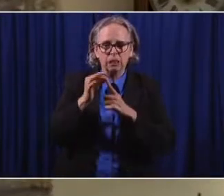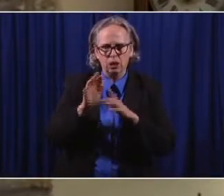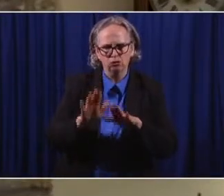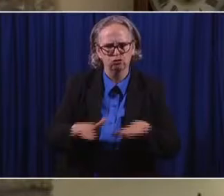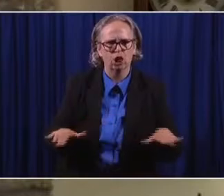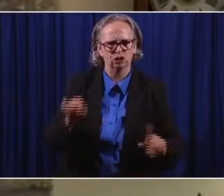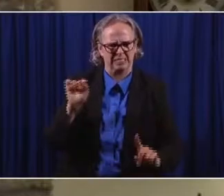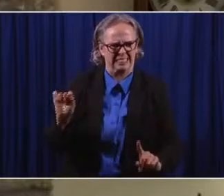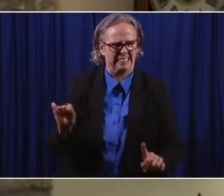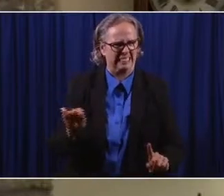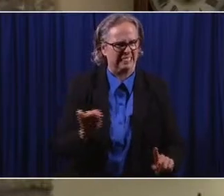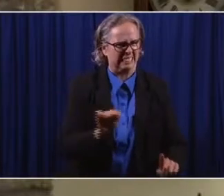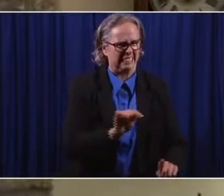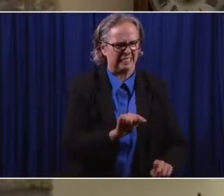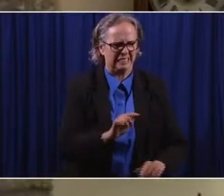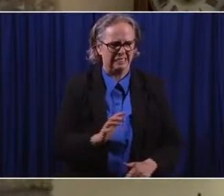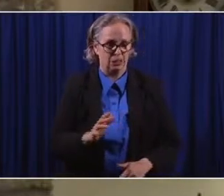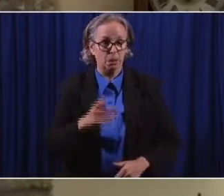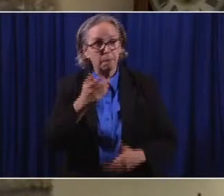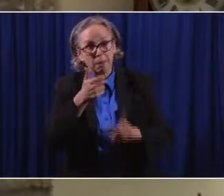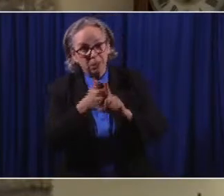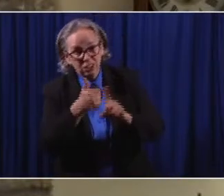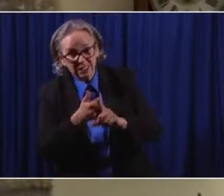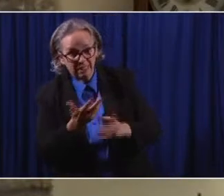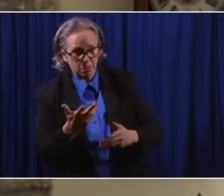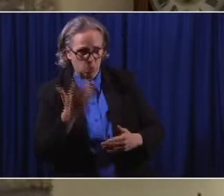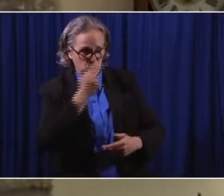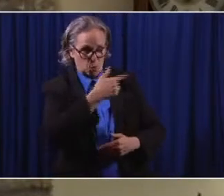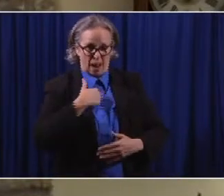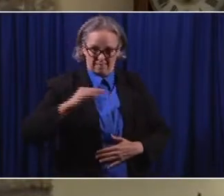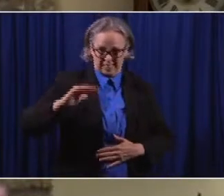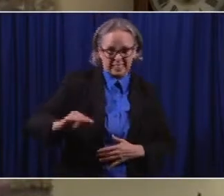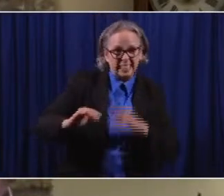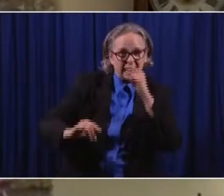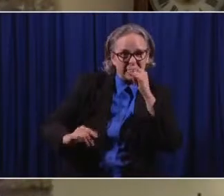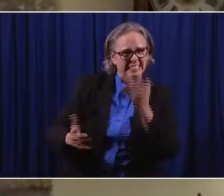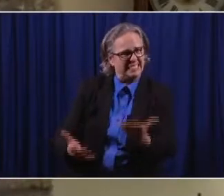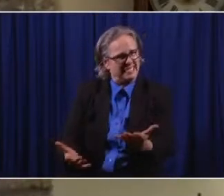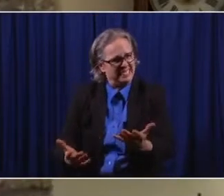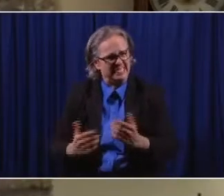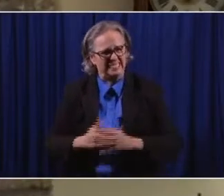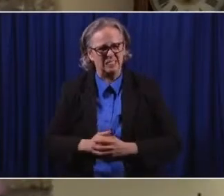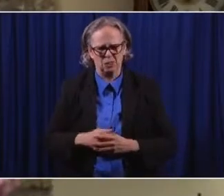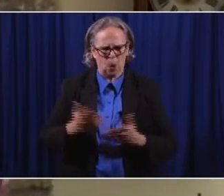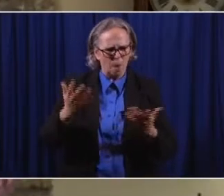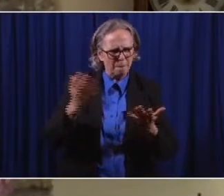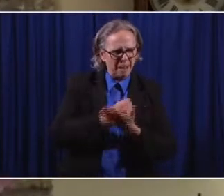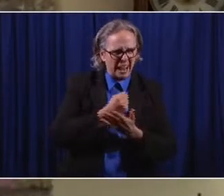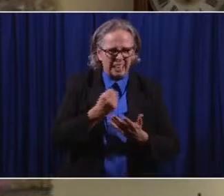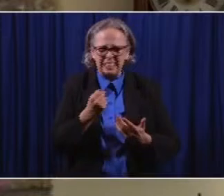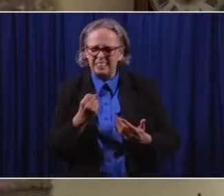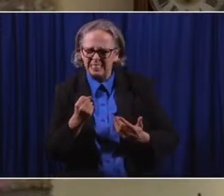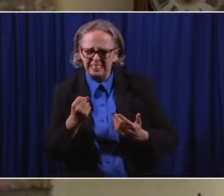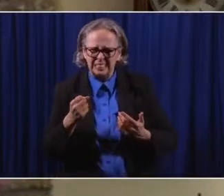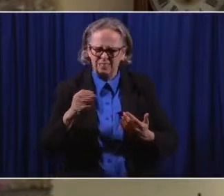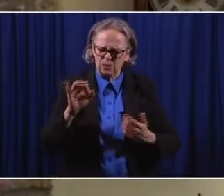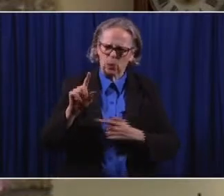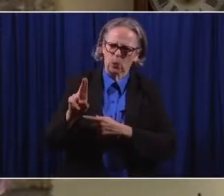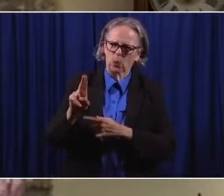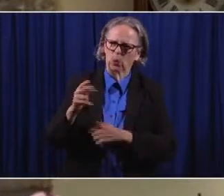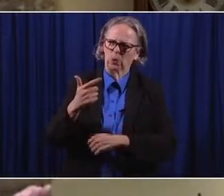your own flu shot, get your children's flu shot. If you look at the danger areas, it's the real danger areas.